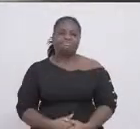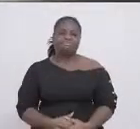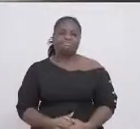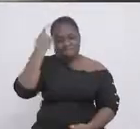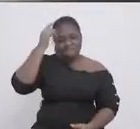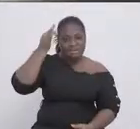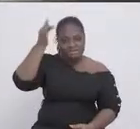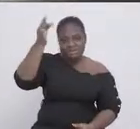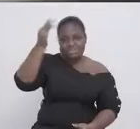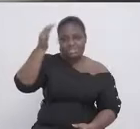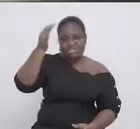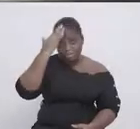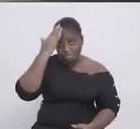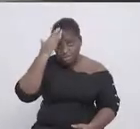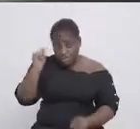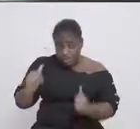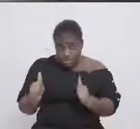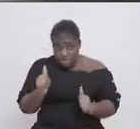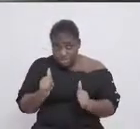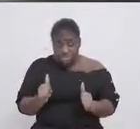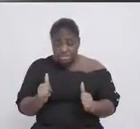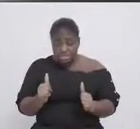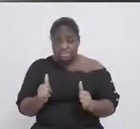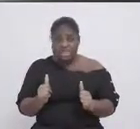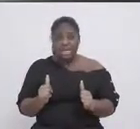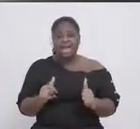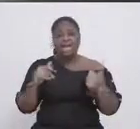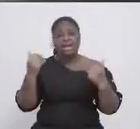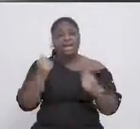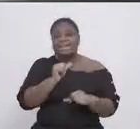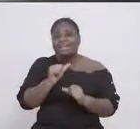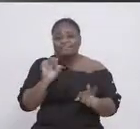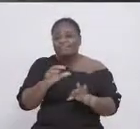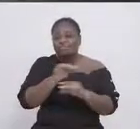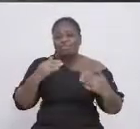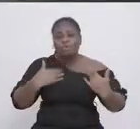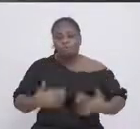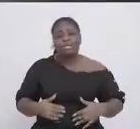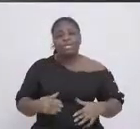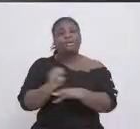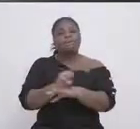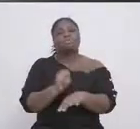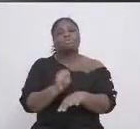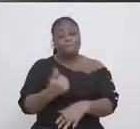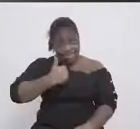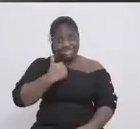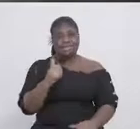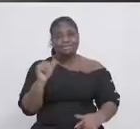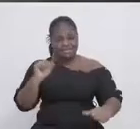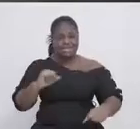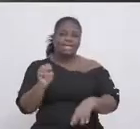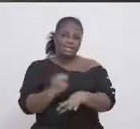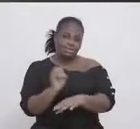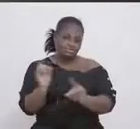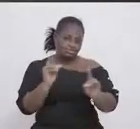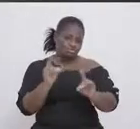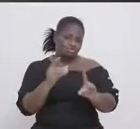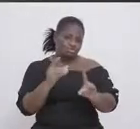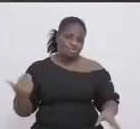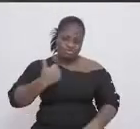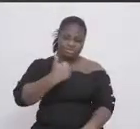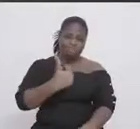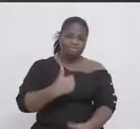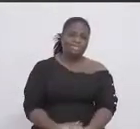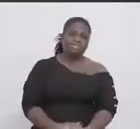future because I know that even if I do not get employed in the future, I will still get something to do. I can create my